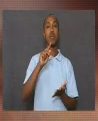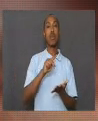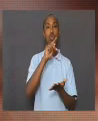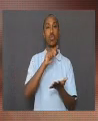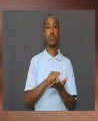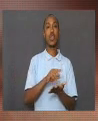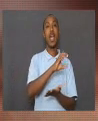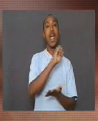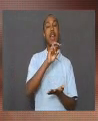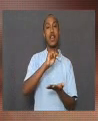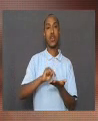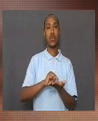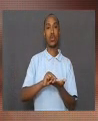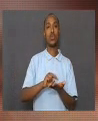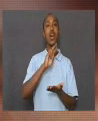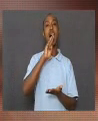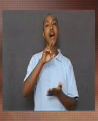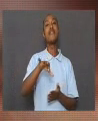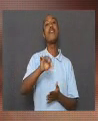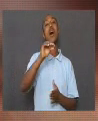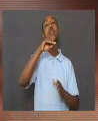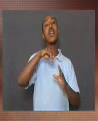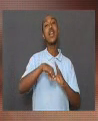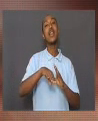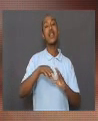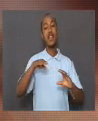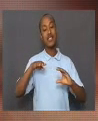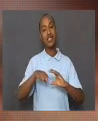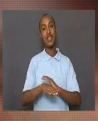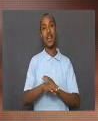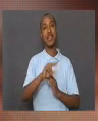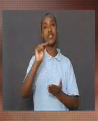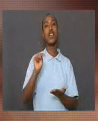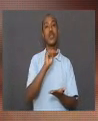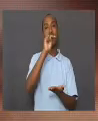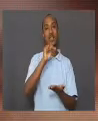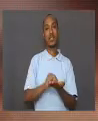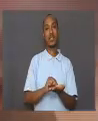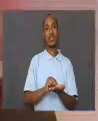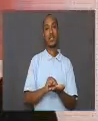Protons and neutrons are found inside the nucleus.